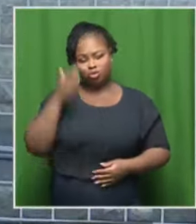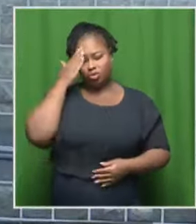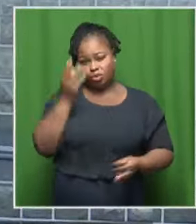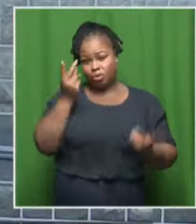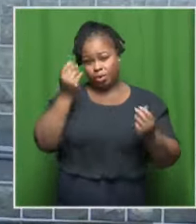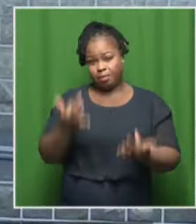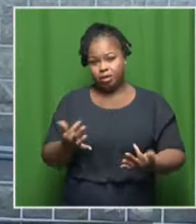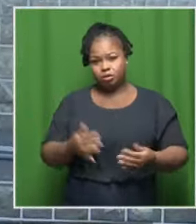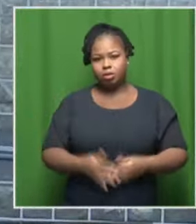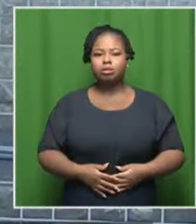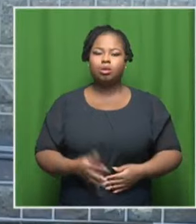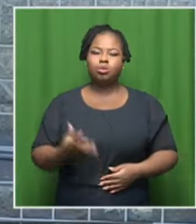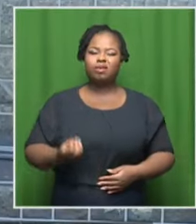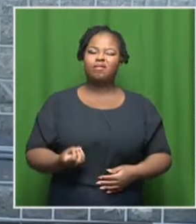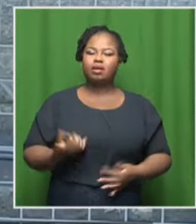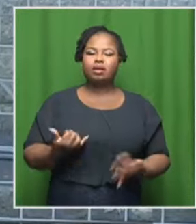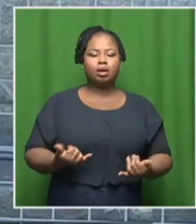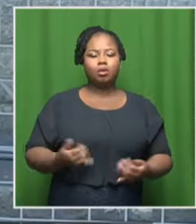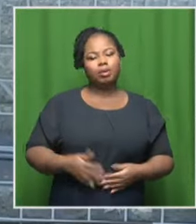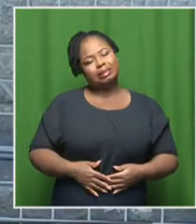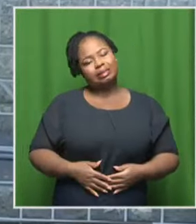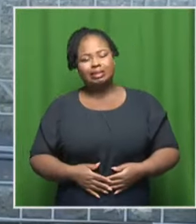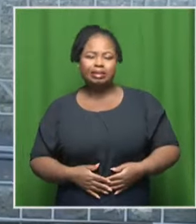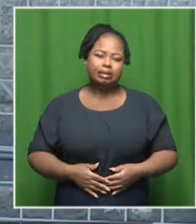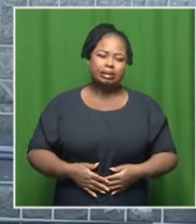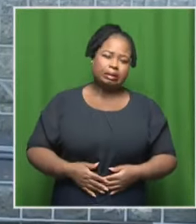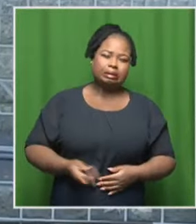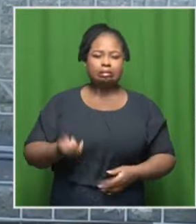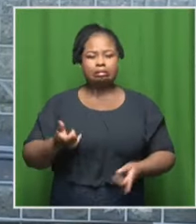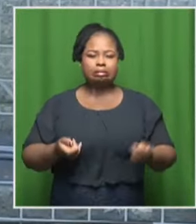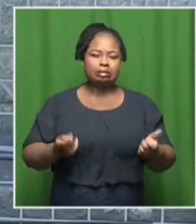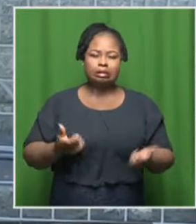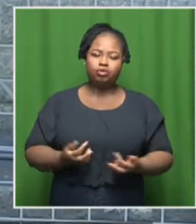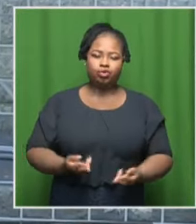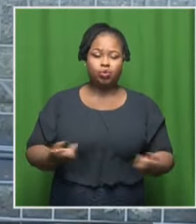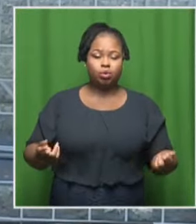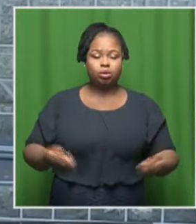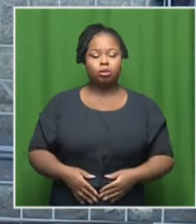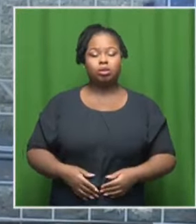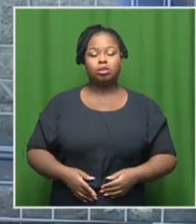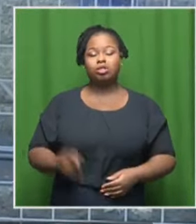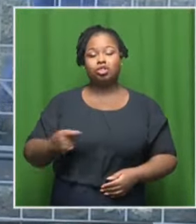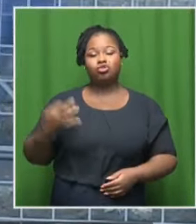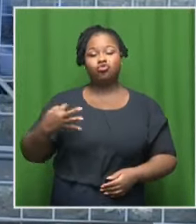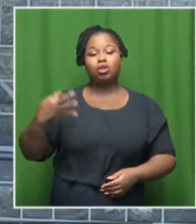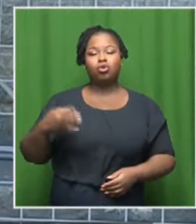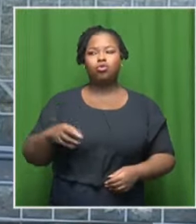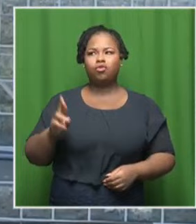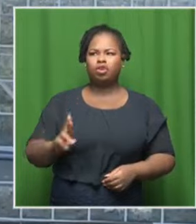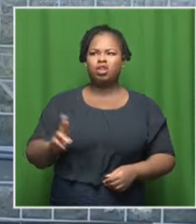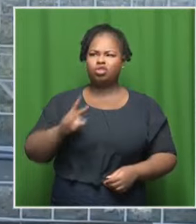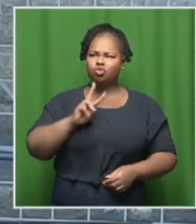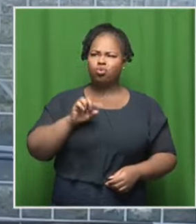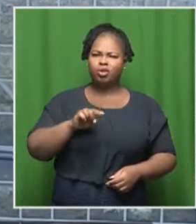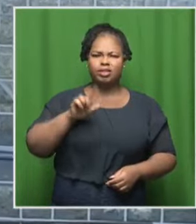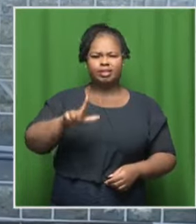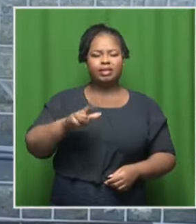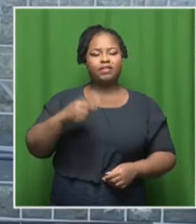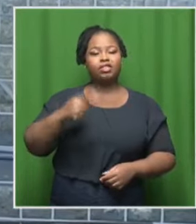budget, you have only a finite number of resources, so many trillions of rands, about 2.7 trillion